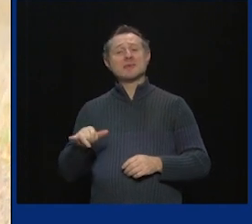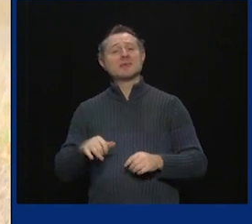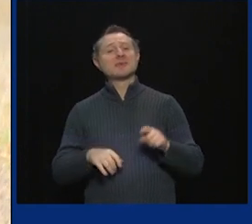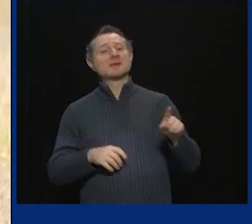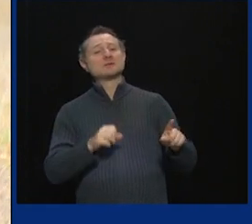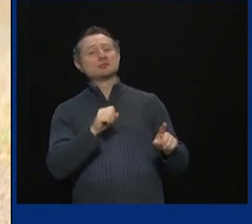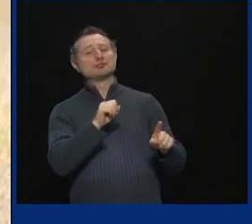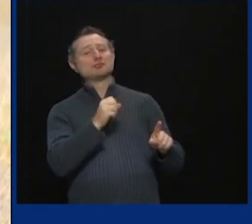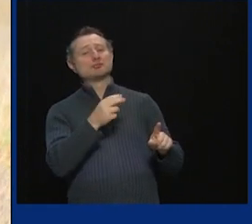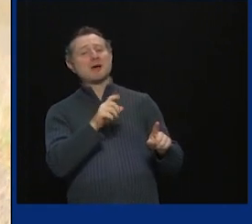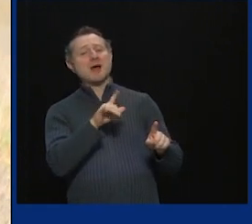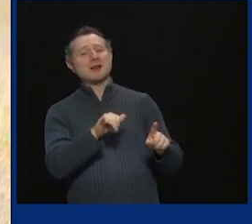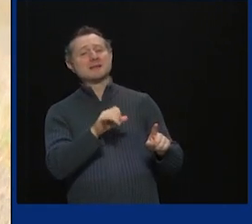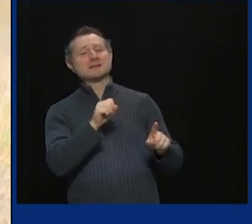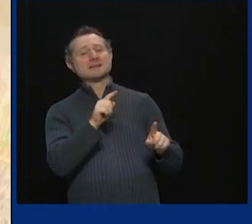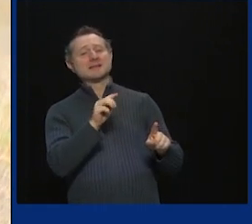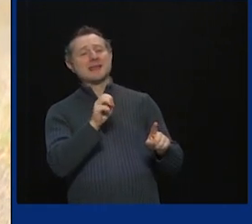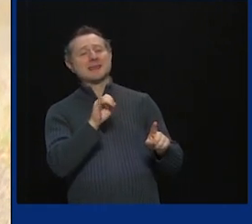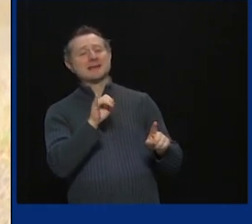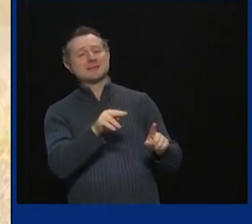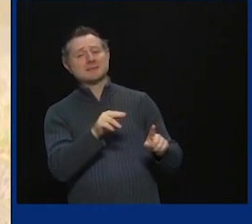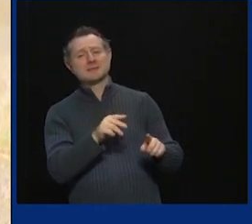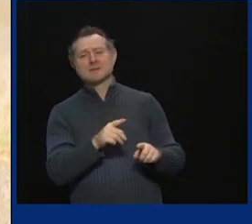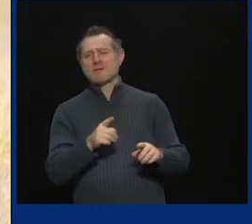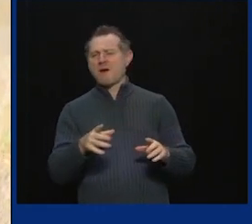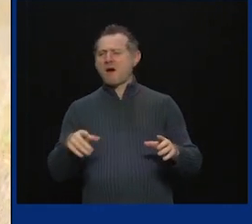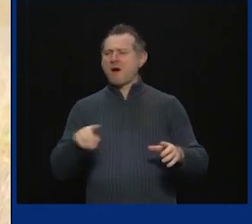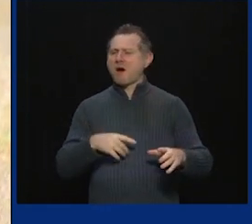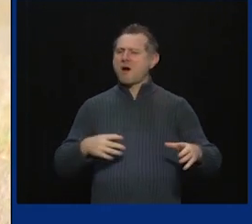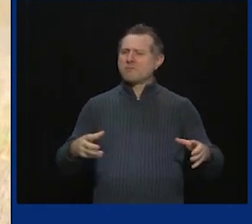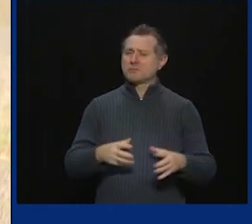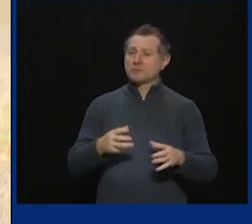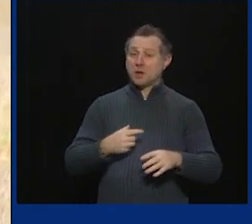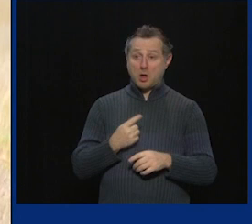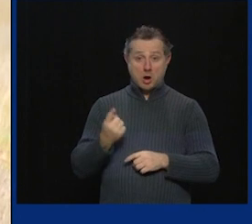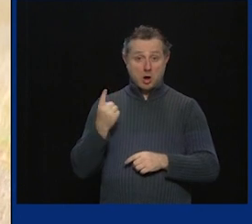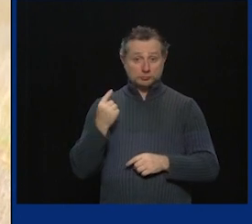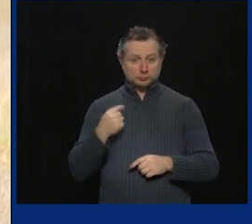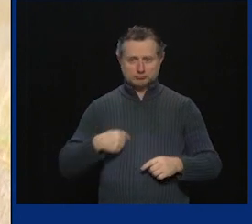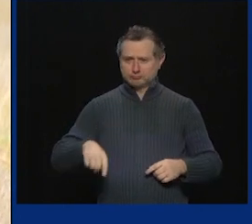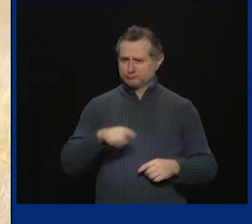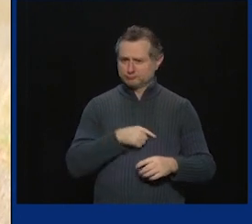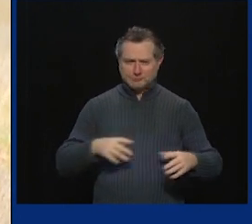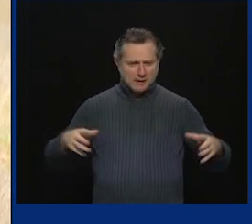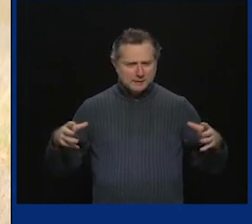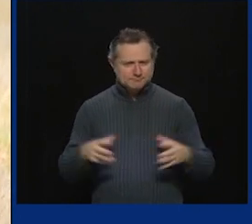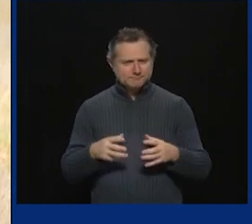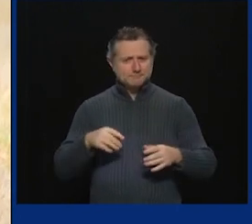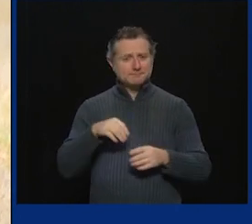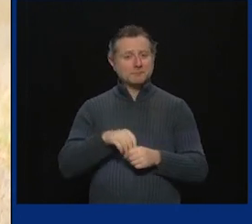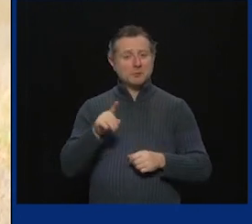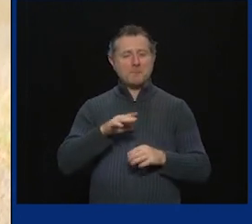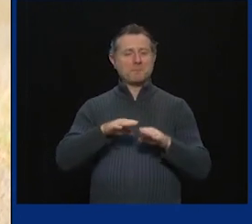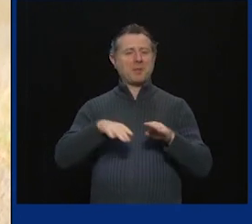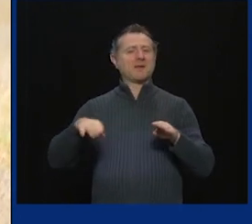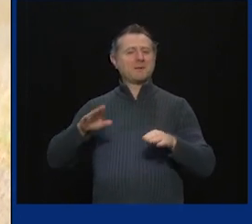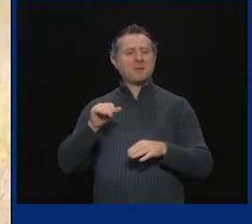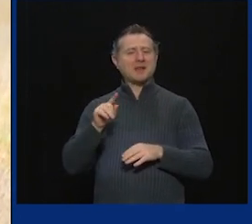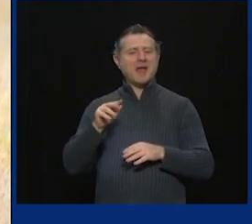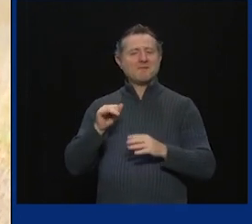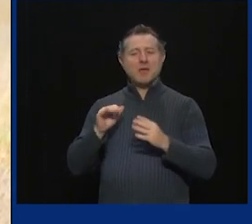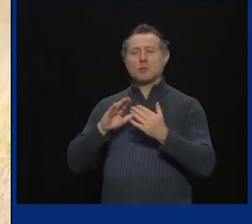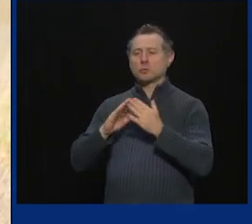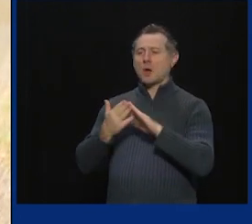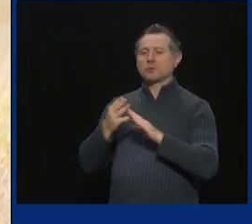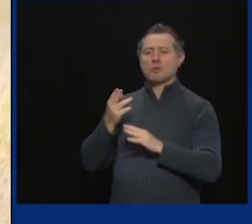sat together in Batavia Town Hall with Rachel and Steve and just said, let's get this done. Let's get this over the finish line. And I want to thank